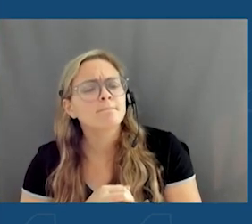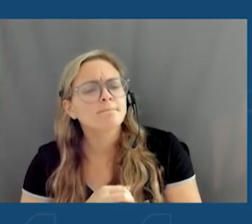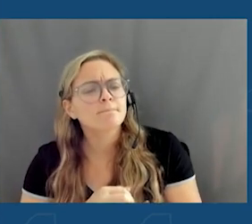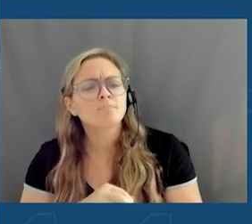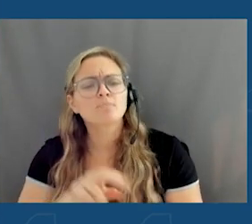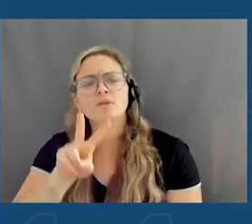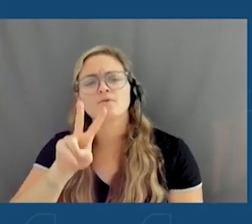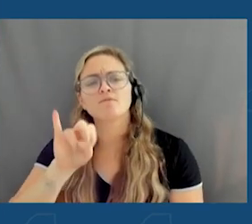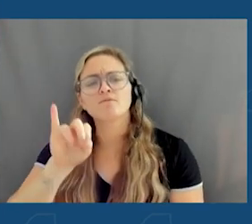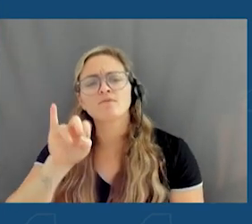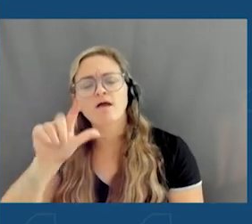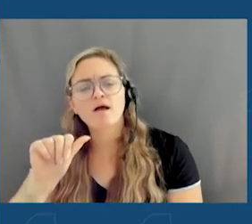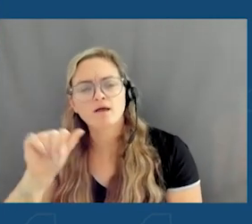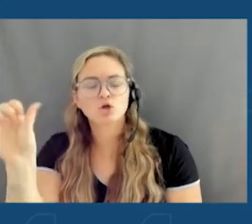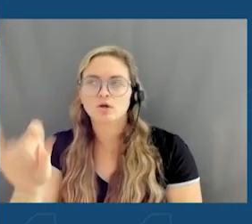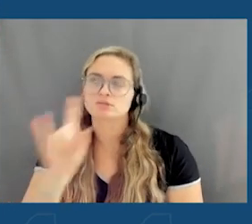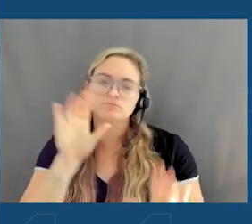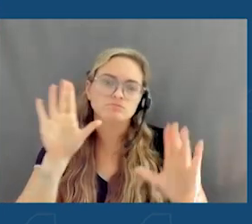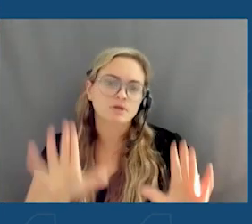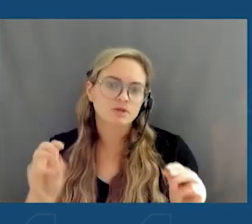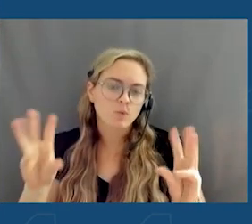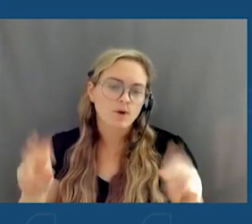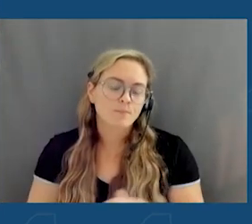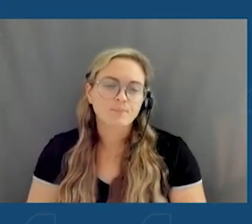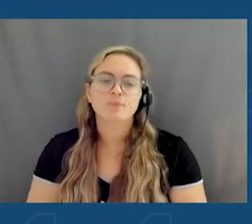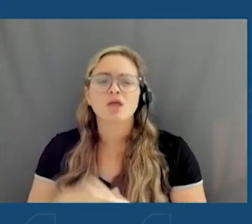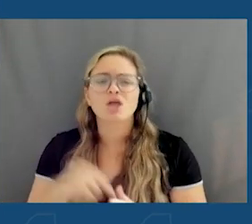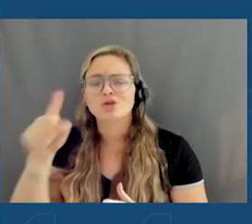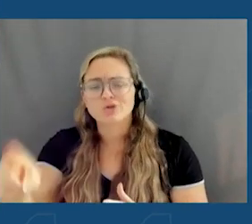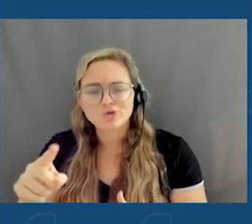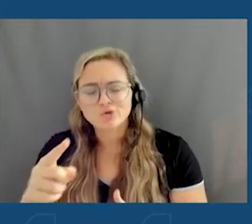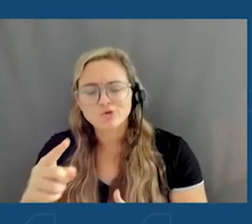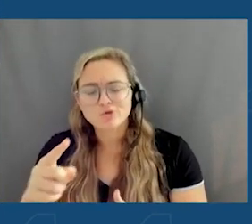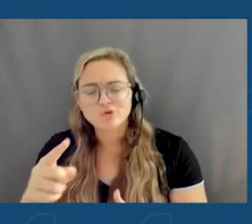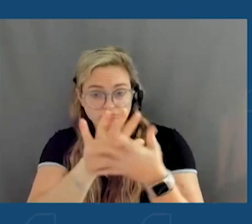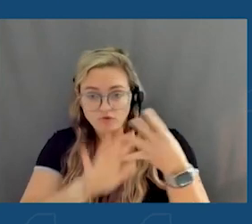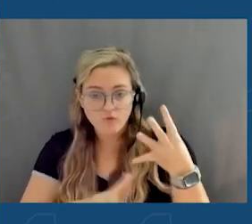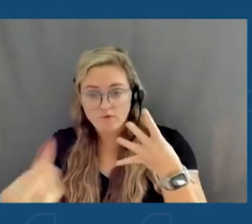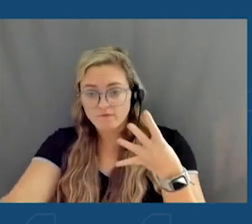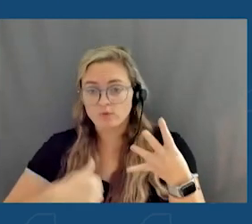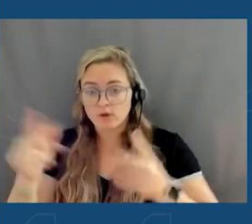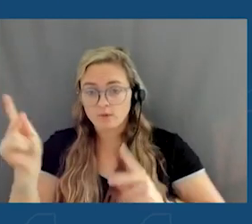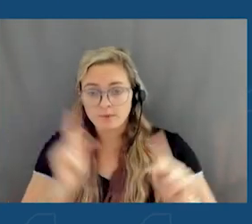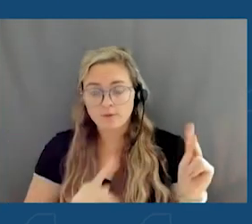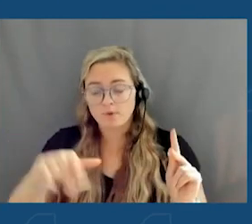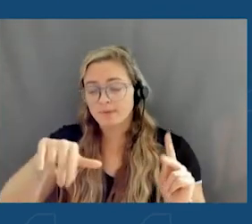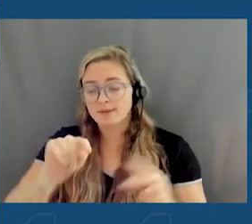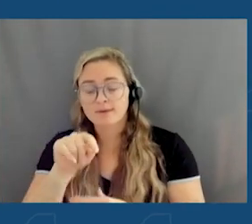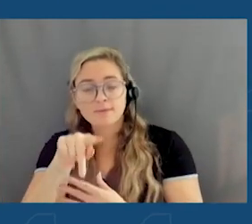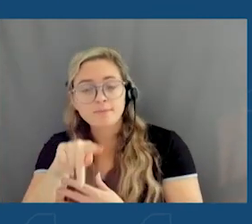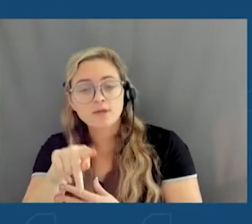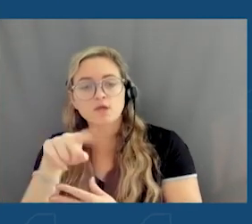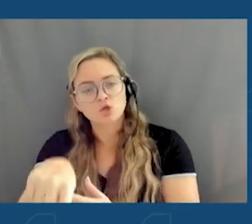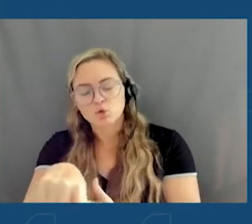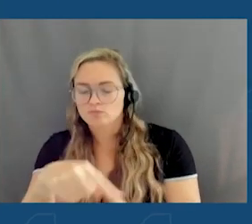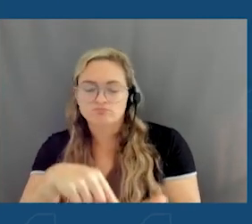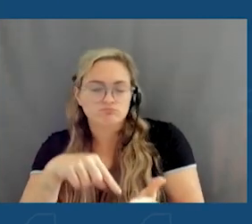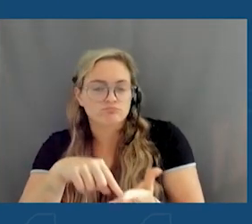Vita, you're also incredible. You 4 and the young people of PTP, you deserve